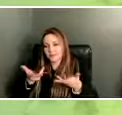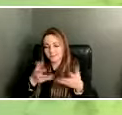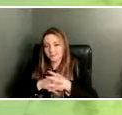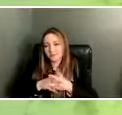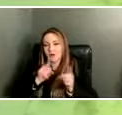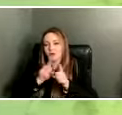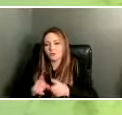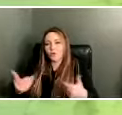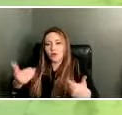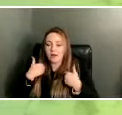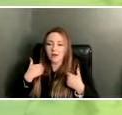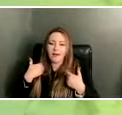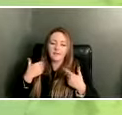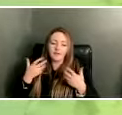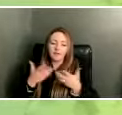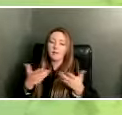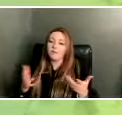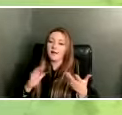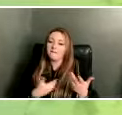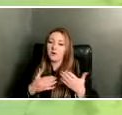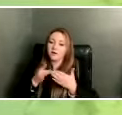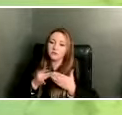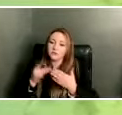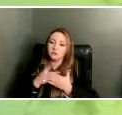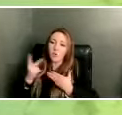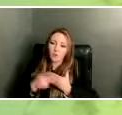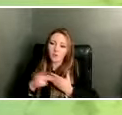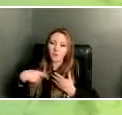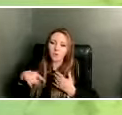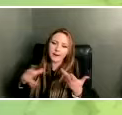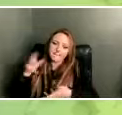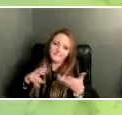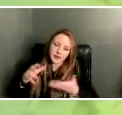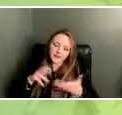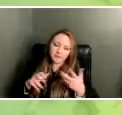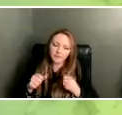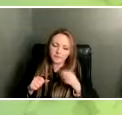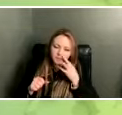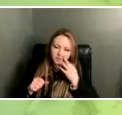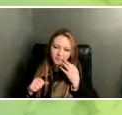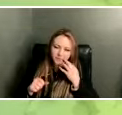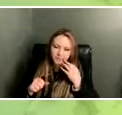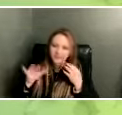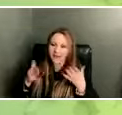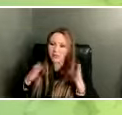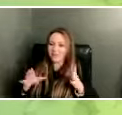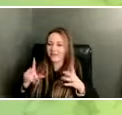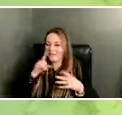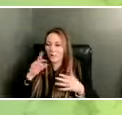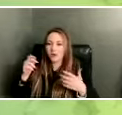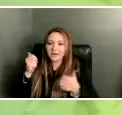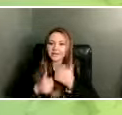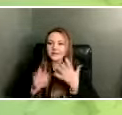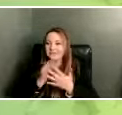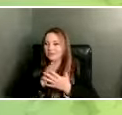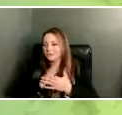of have taken a lot of our leadership programs and we've kind of combined them at one time, so that they can all across each leadership